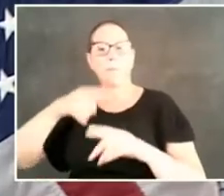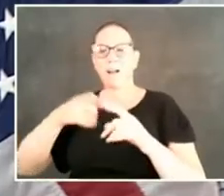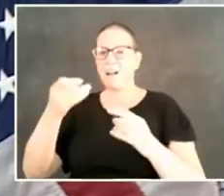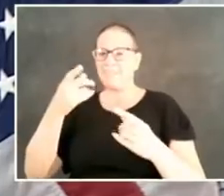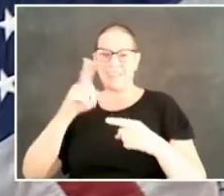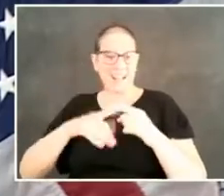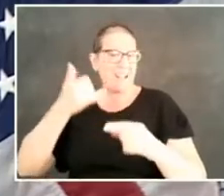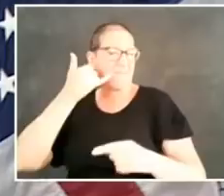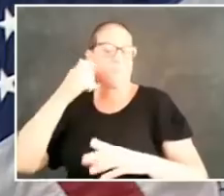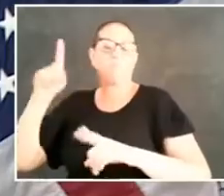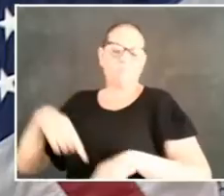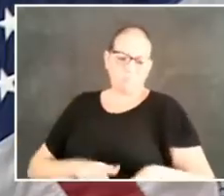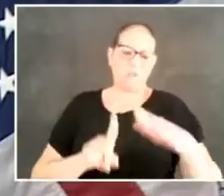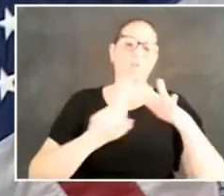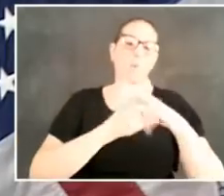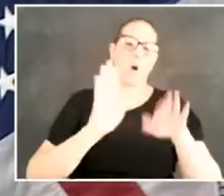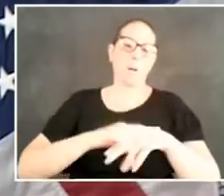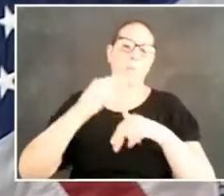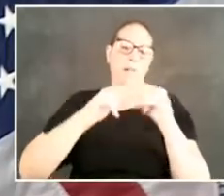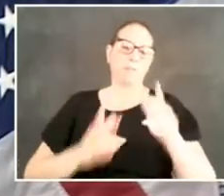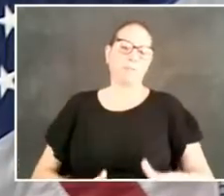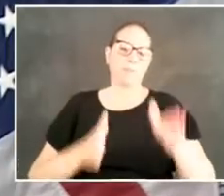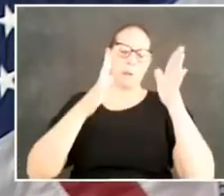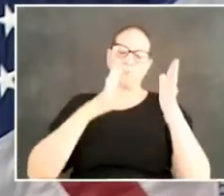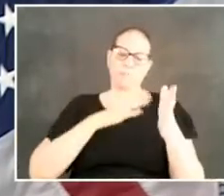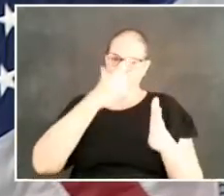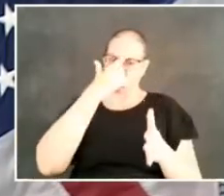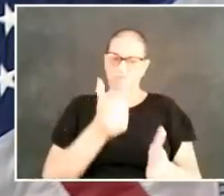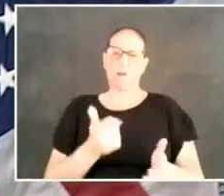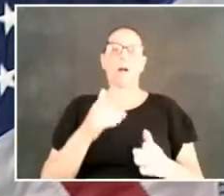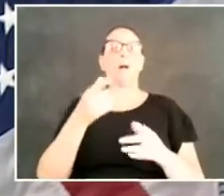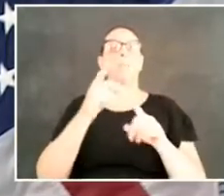the clear message needs to be people need to be wearing a face covering.